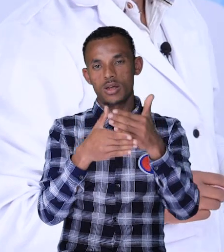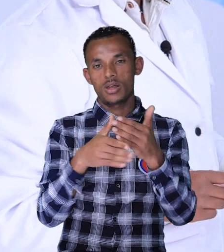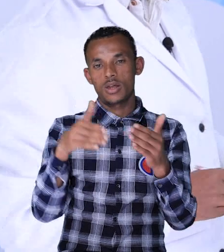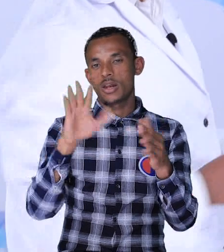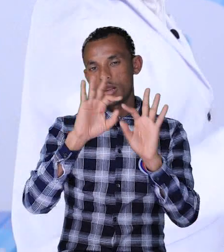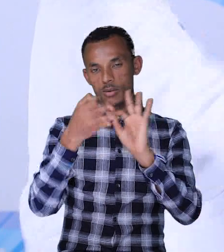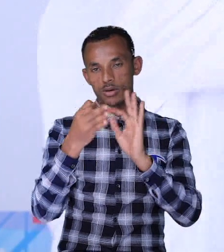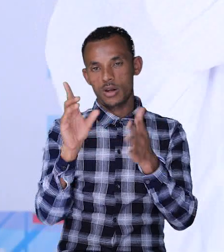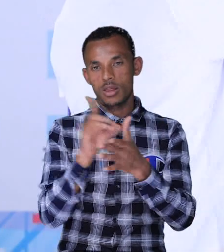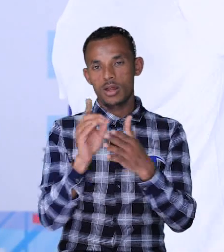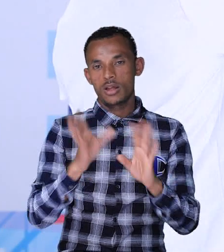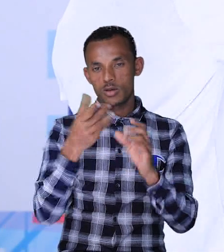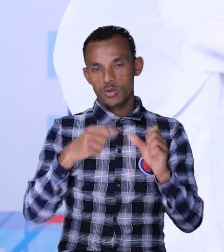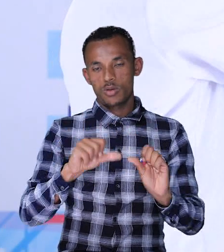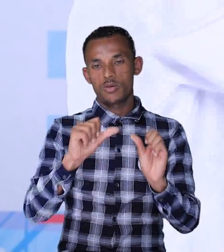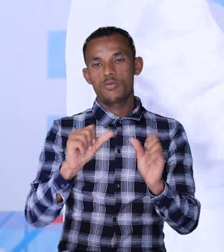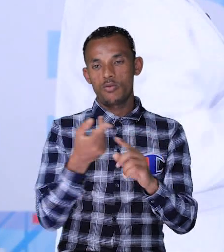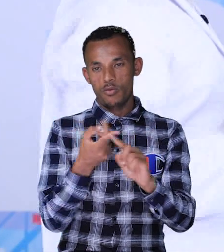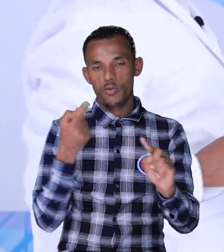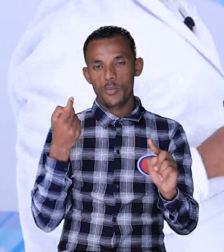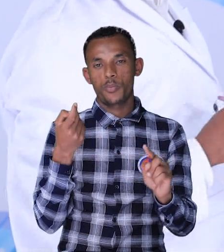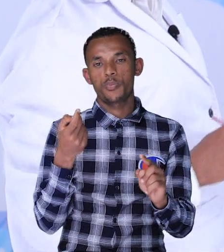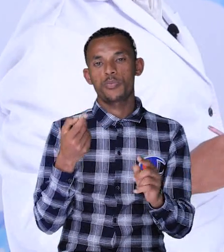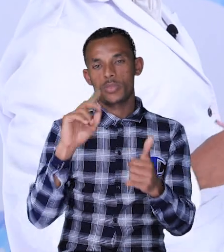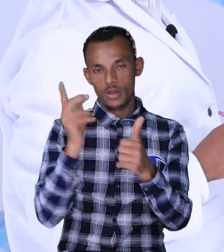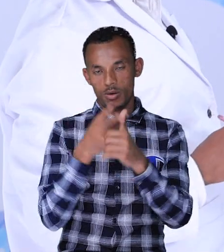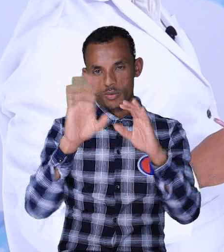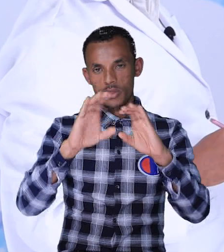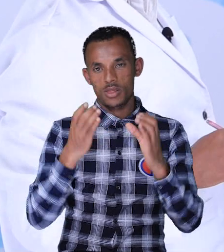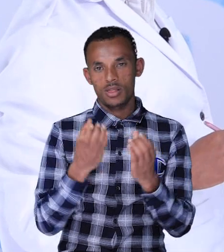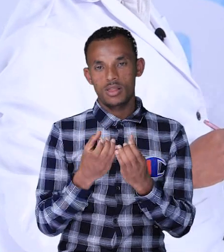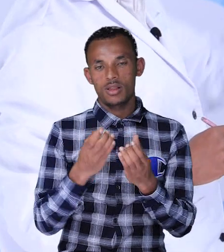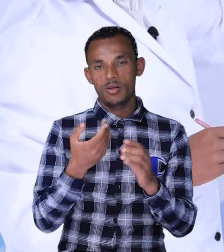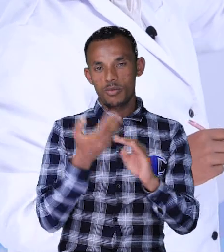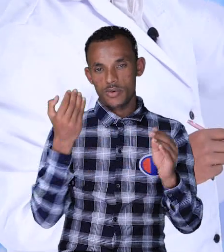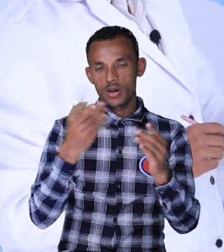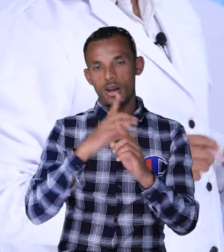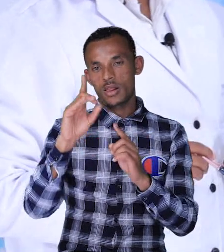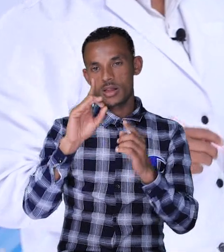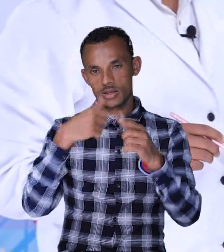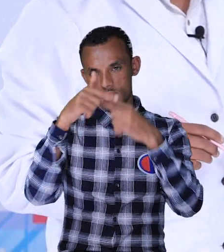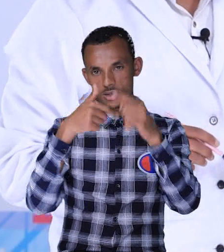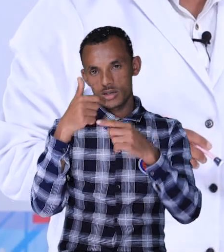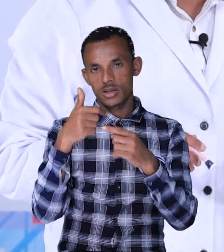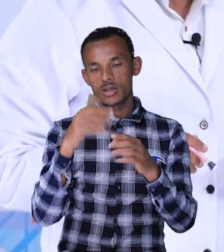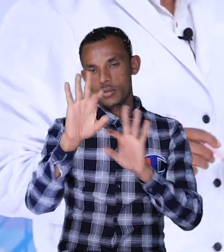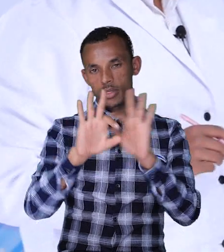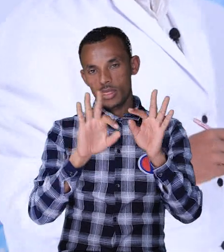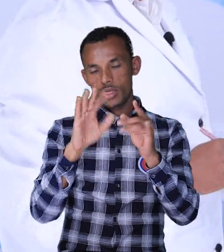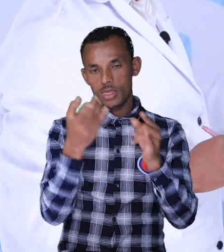interpretation. So let's continue from the first part. Before directly going to sampling